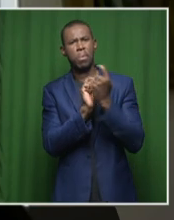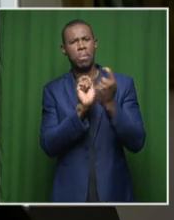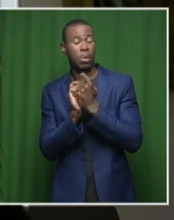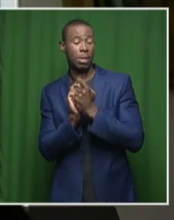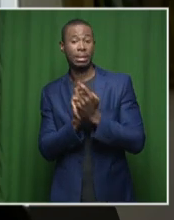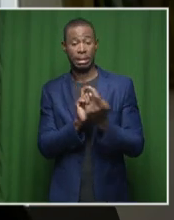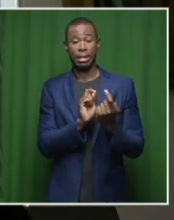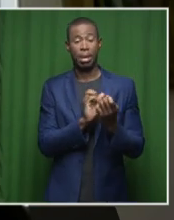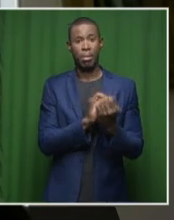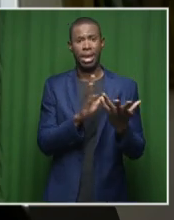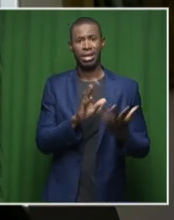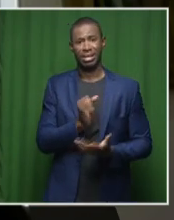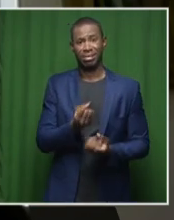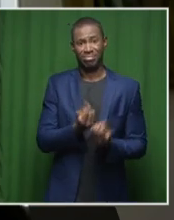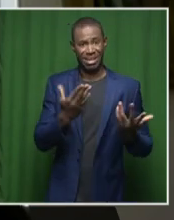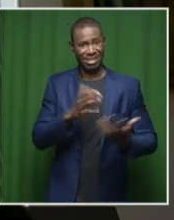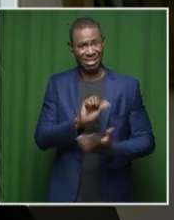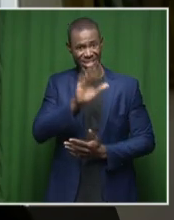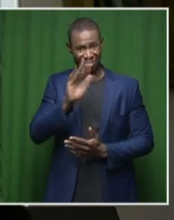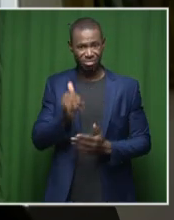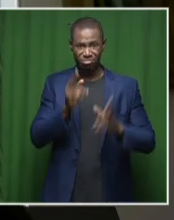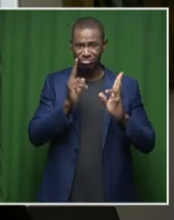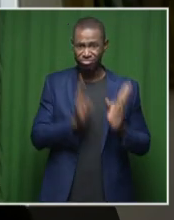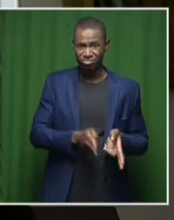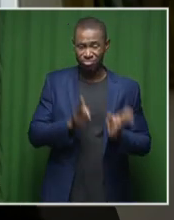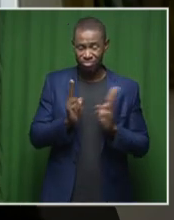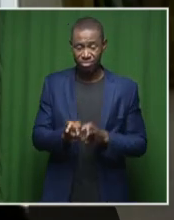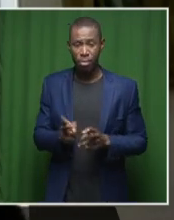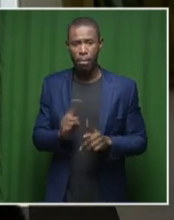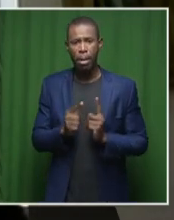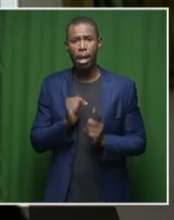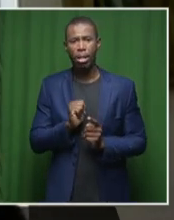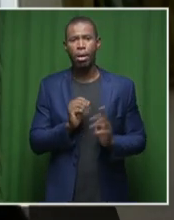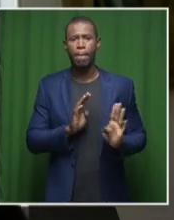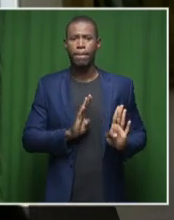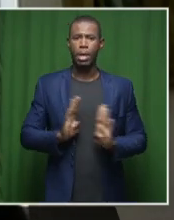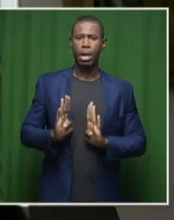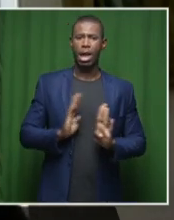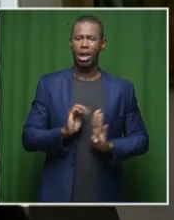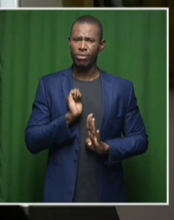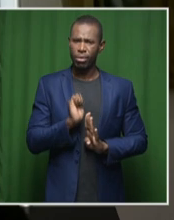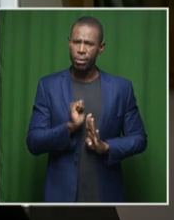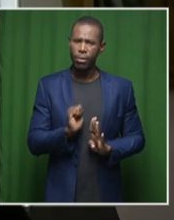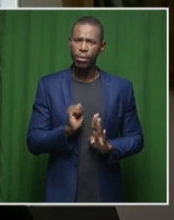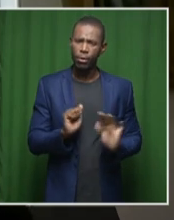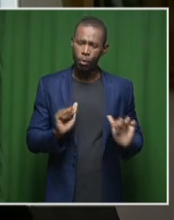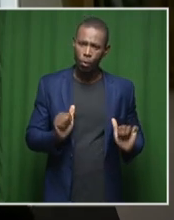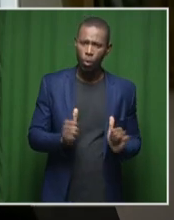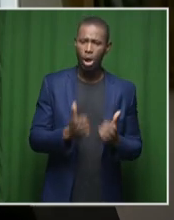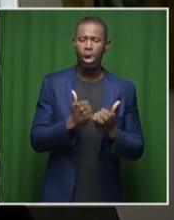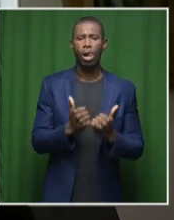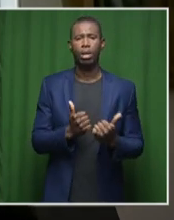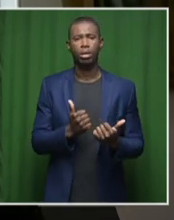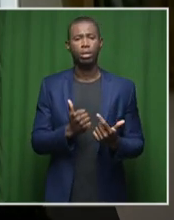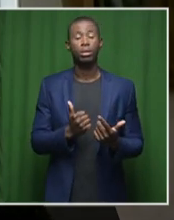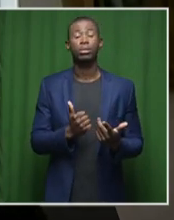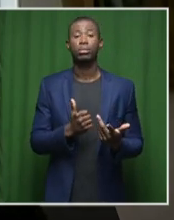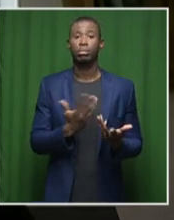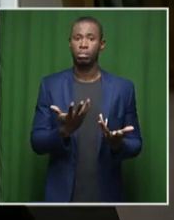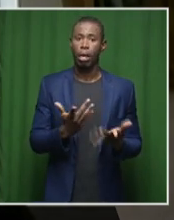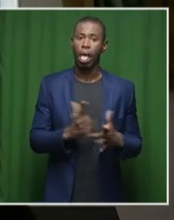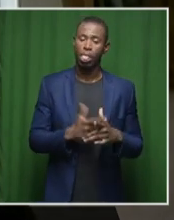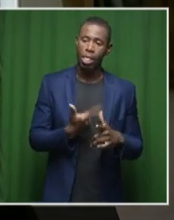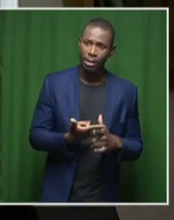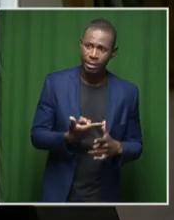heavy casualties in doing so, but they conducted themselves very well against very, like, defying odds. And then, you